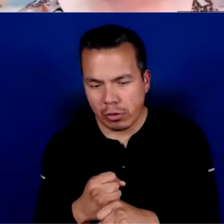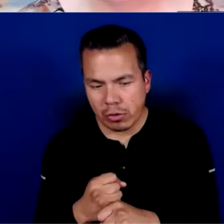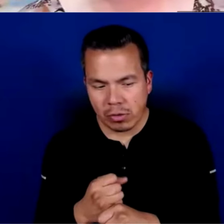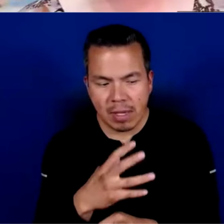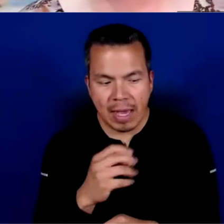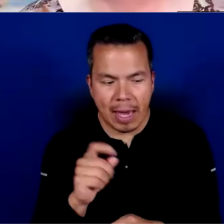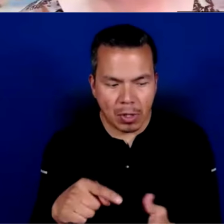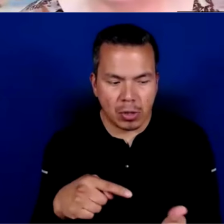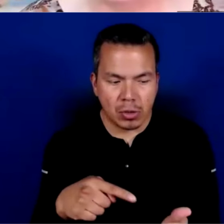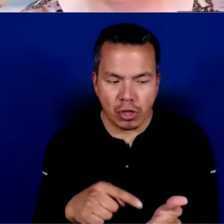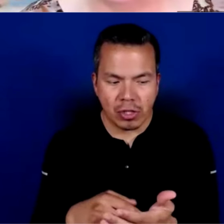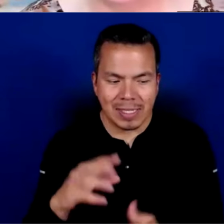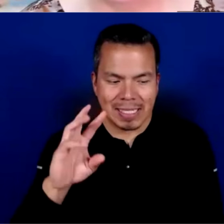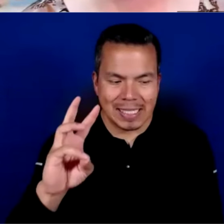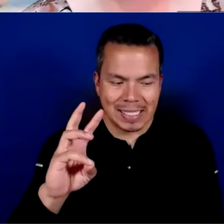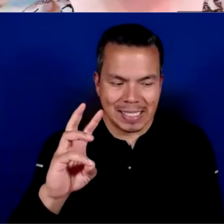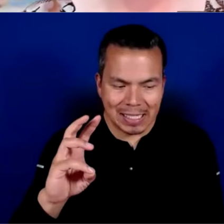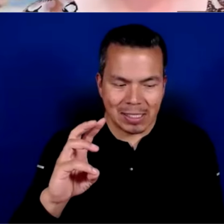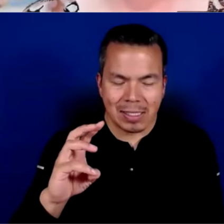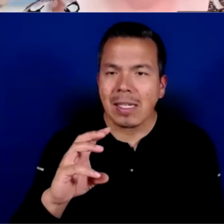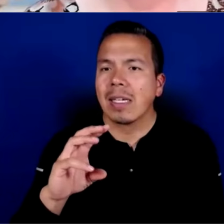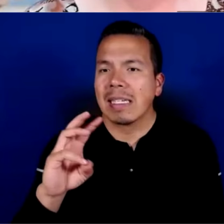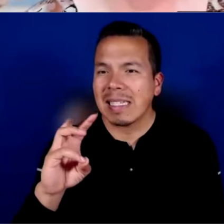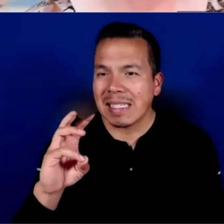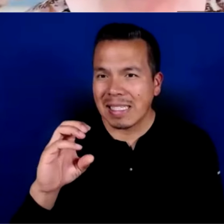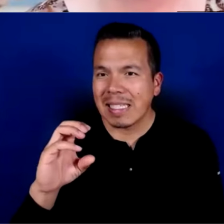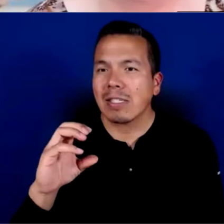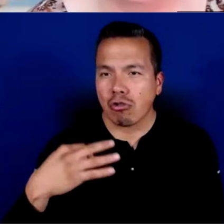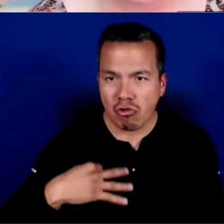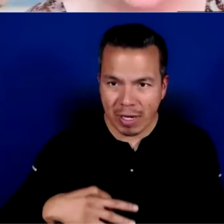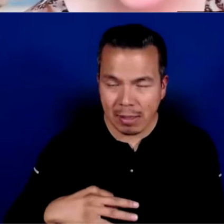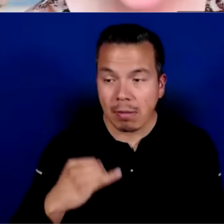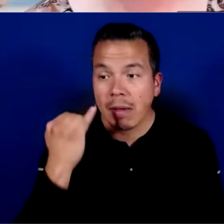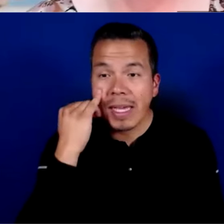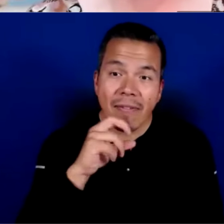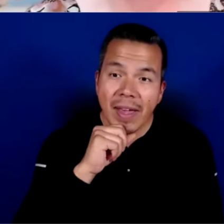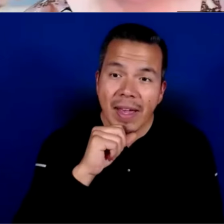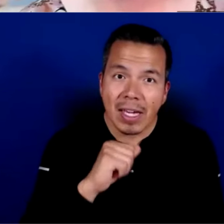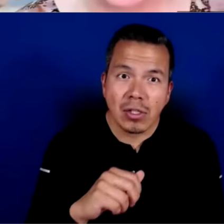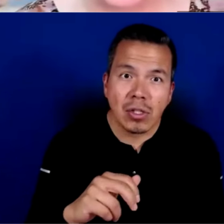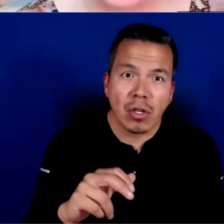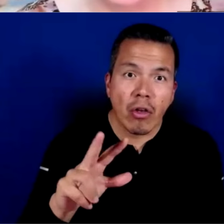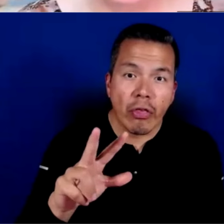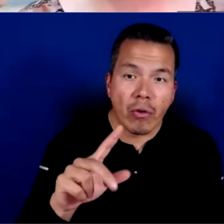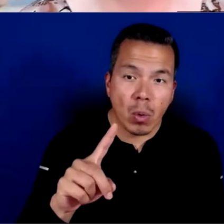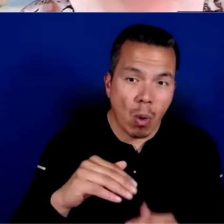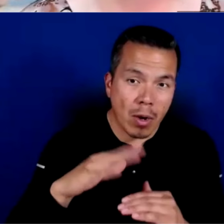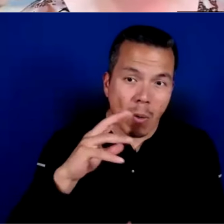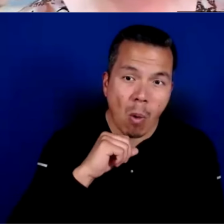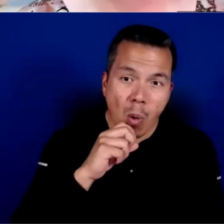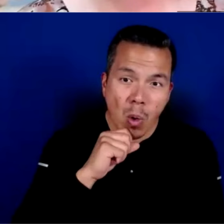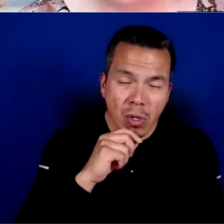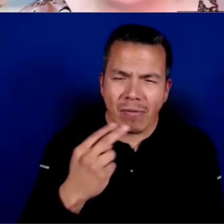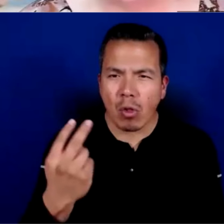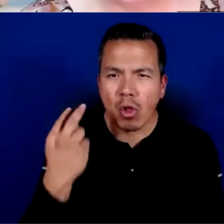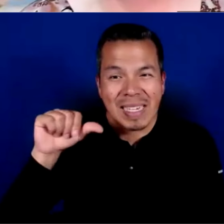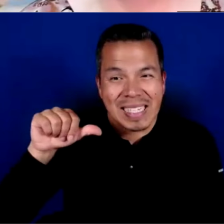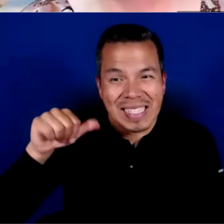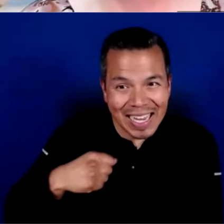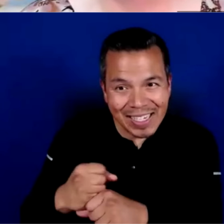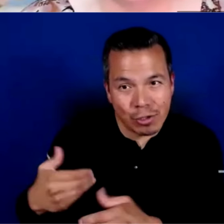earned 6 credits in that 3-year period. If they're age 31 or older, they're going to look back 10 years, and they're going to need